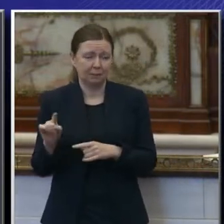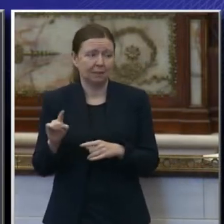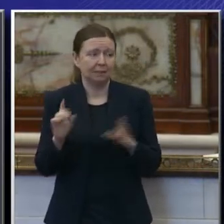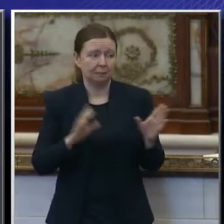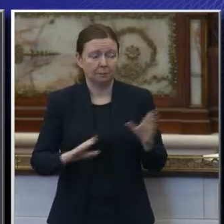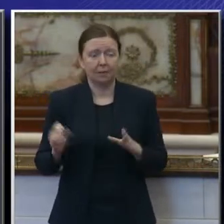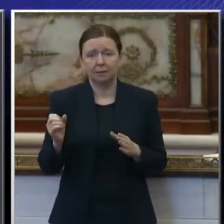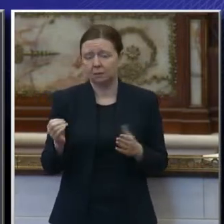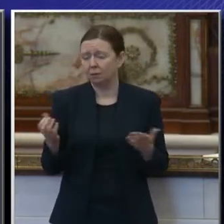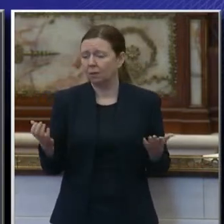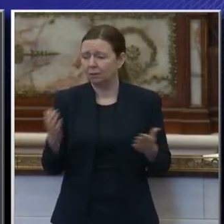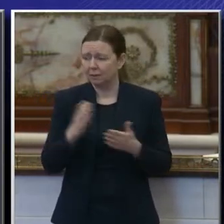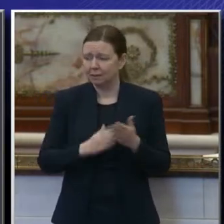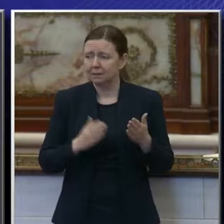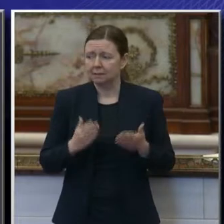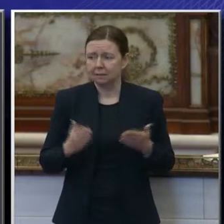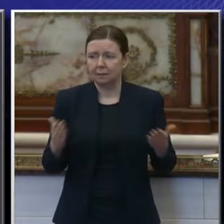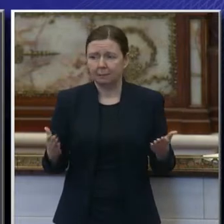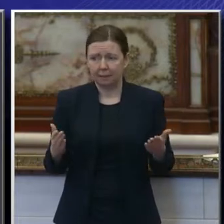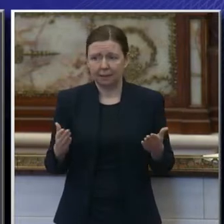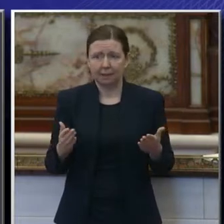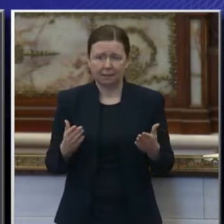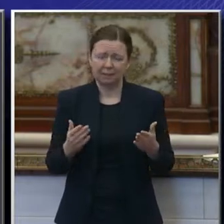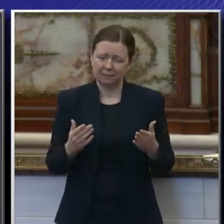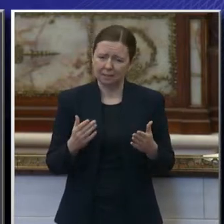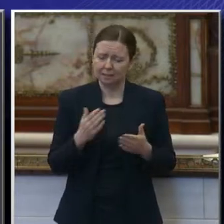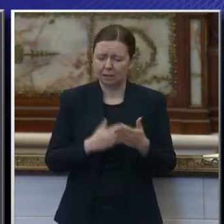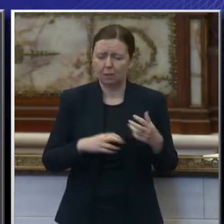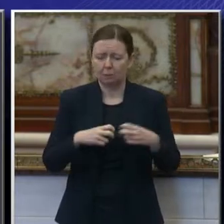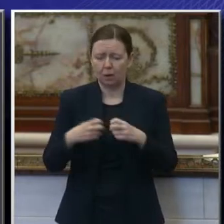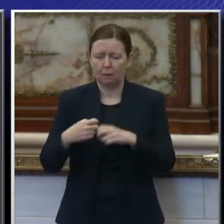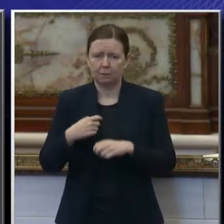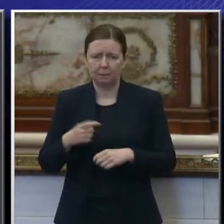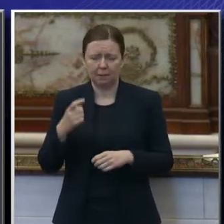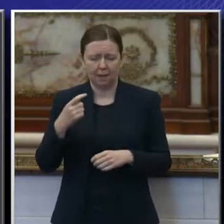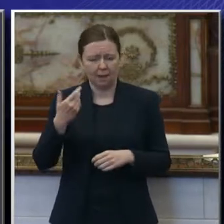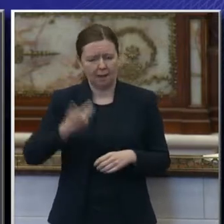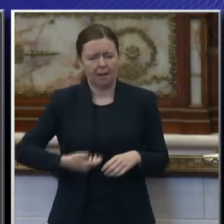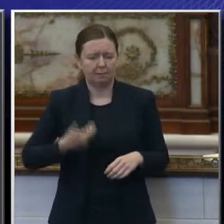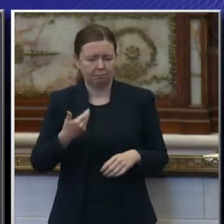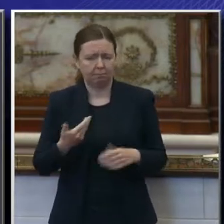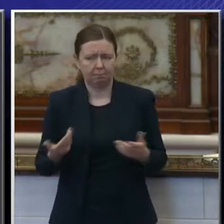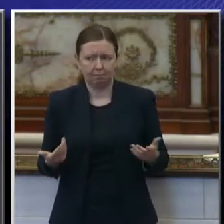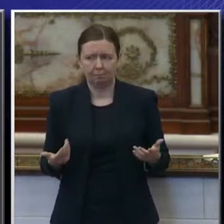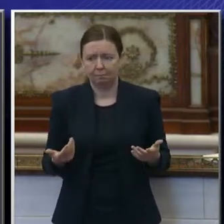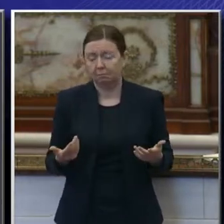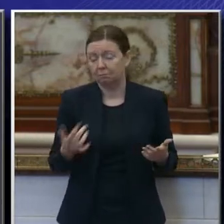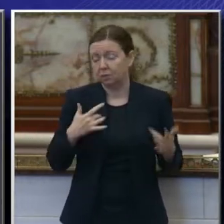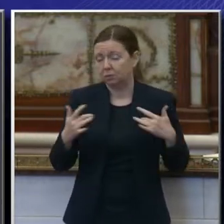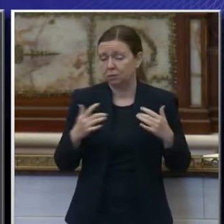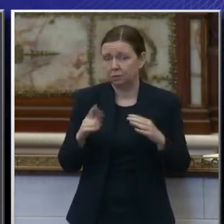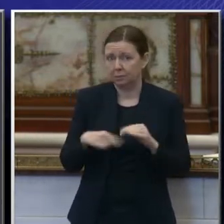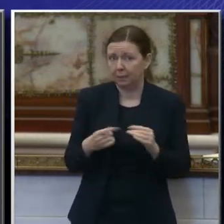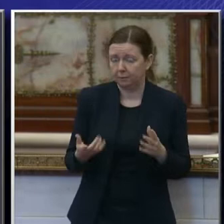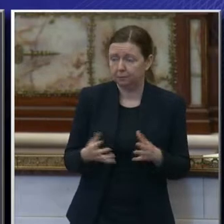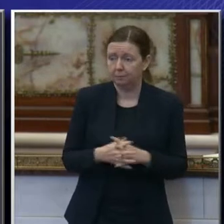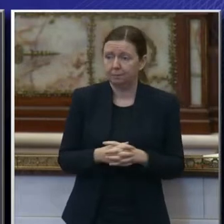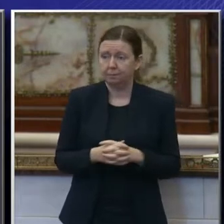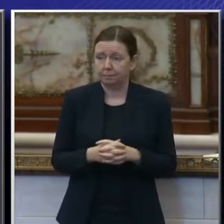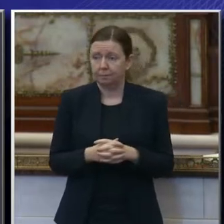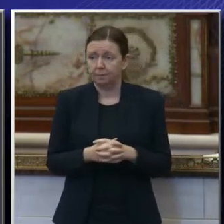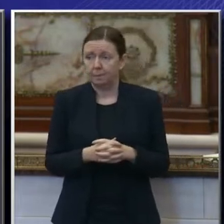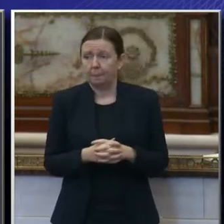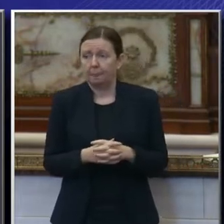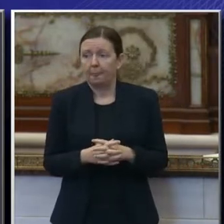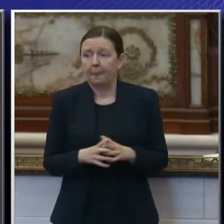So there are some of the things and discrepancies that I am, you know, concerned with. I